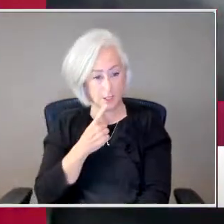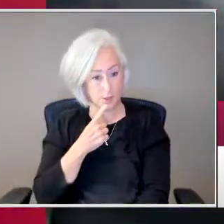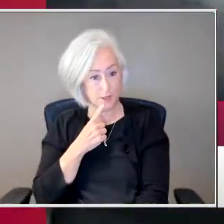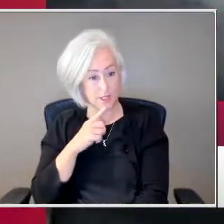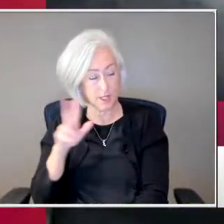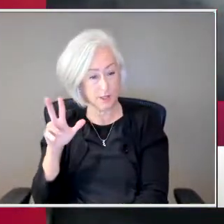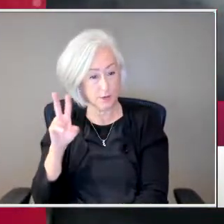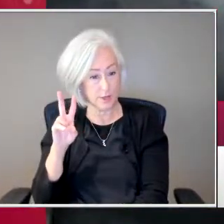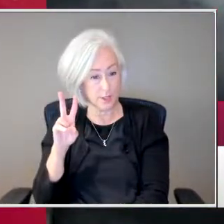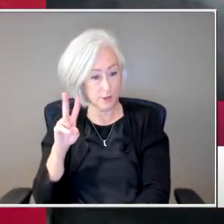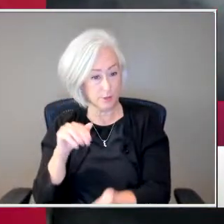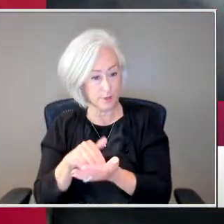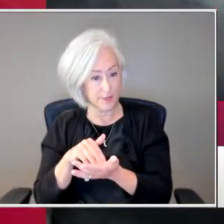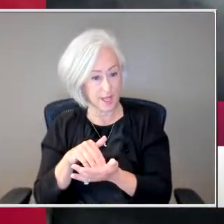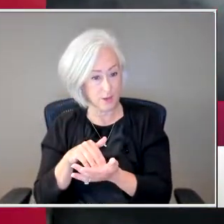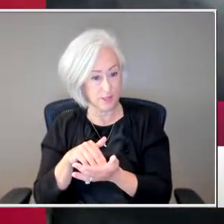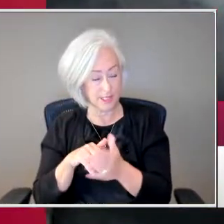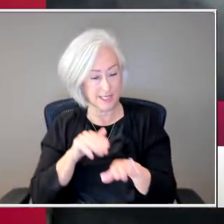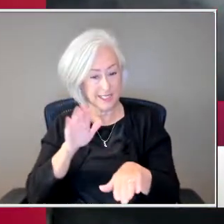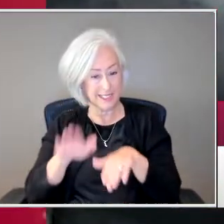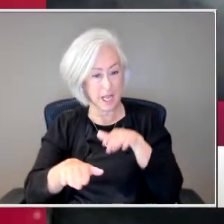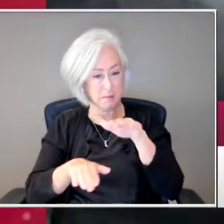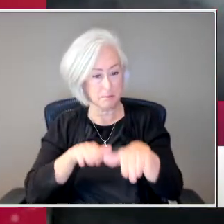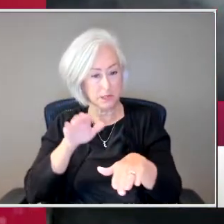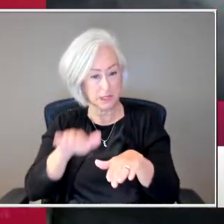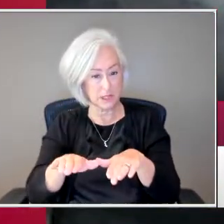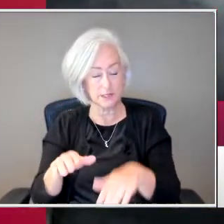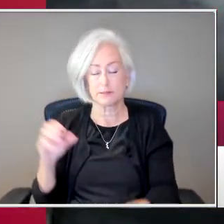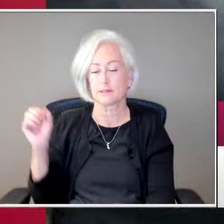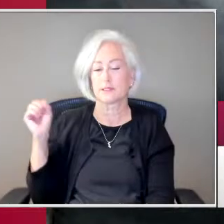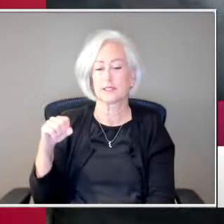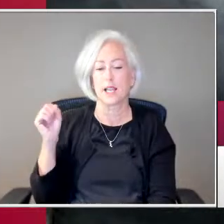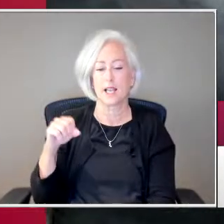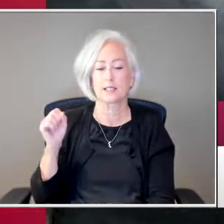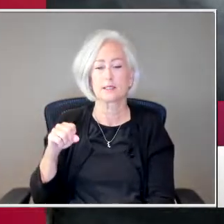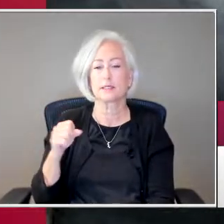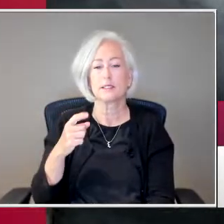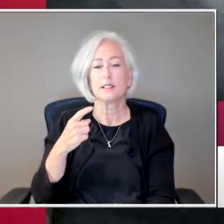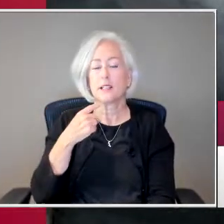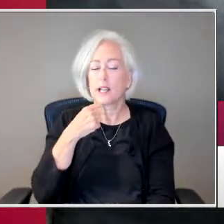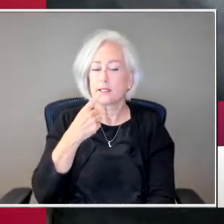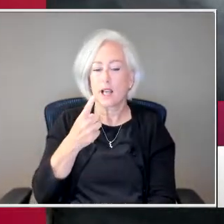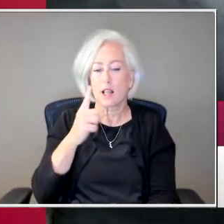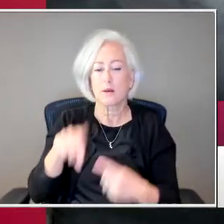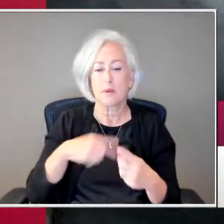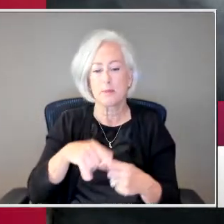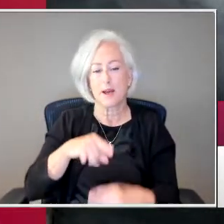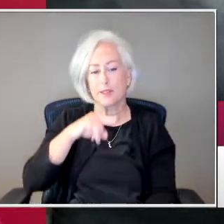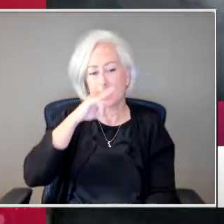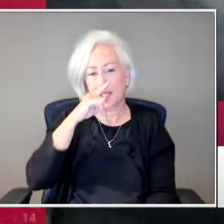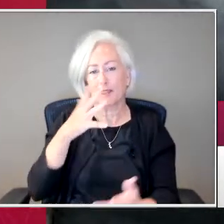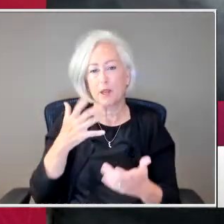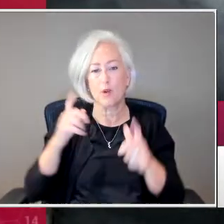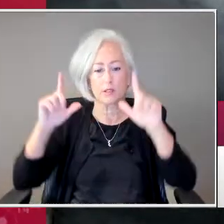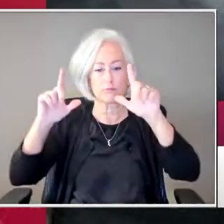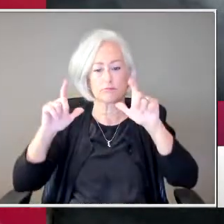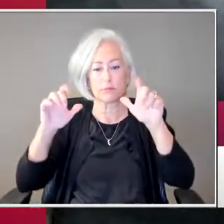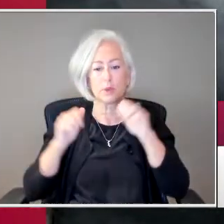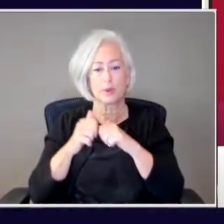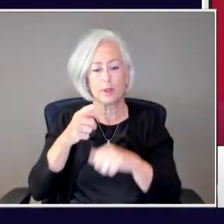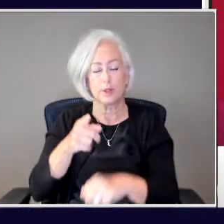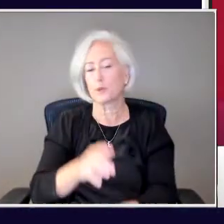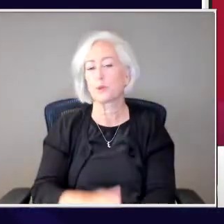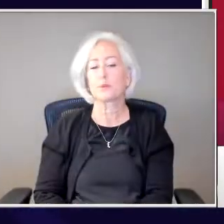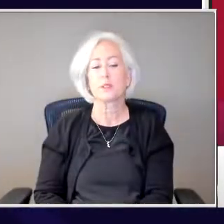32,000 steps you did that day? Yeah, so and yes. Tell them about the kid that asked to take a picture with you. Oh yeah, well, so you're up